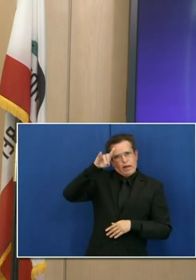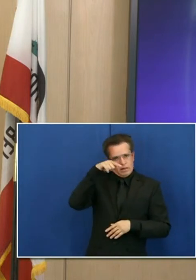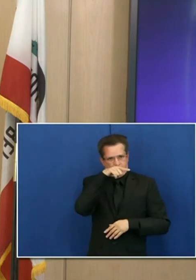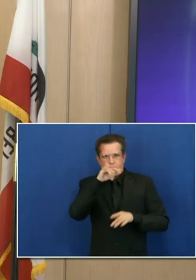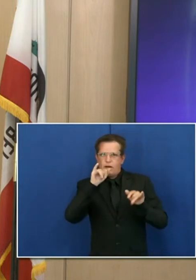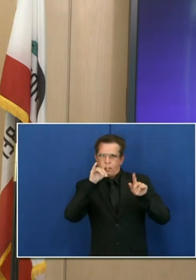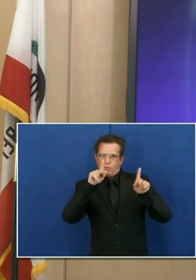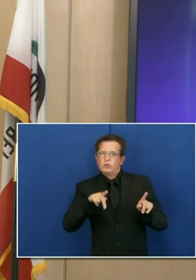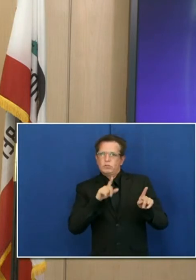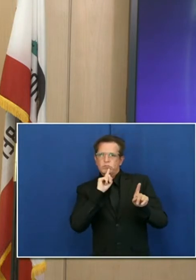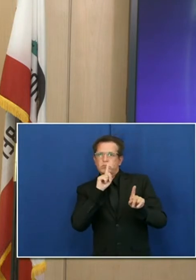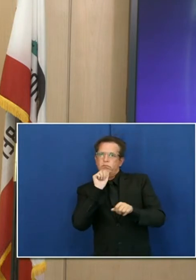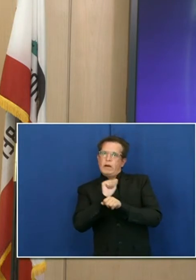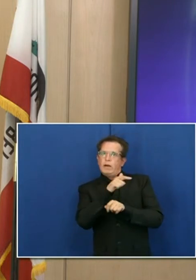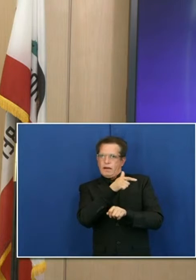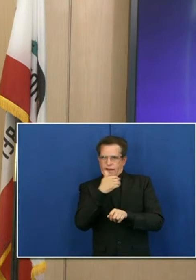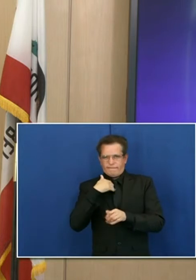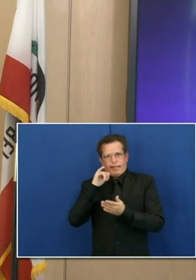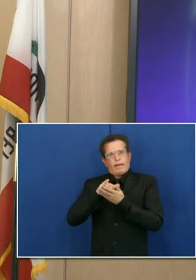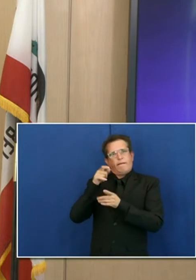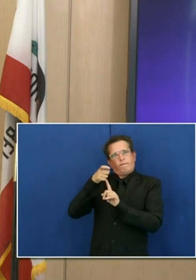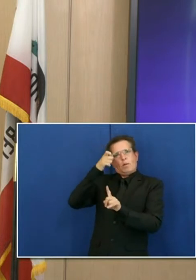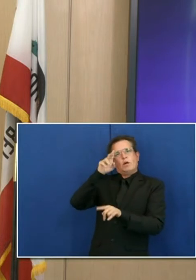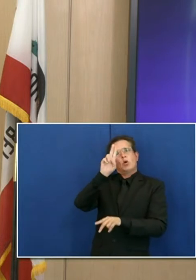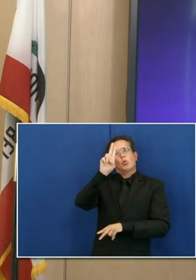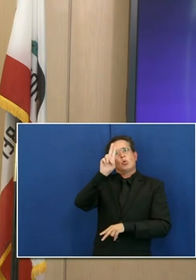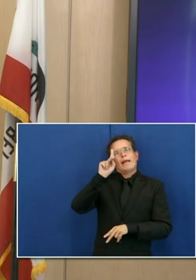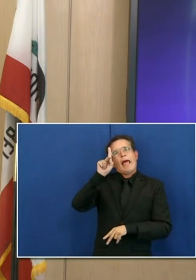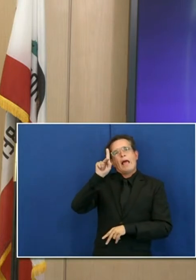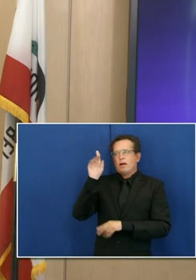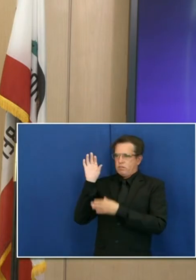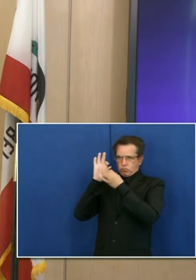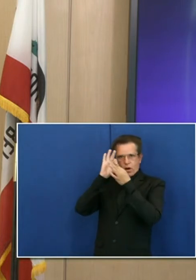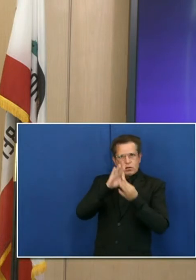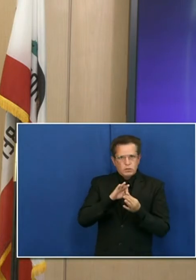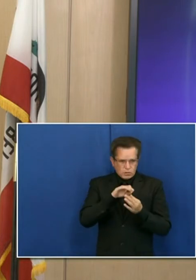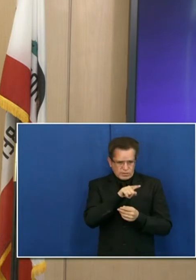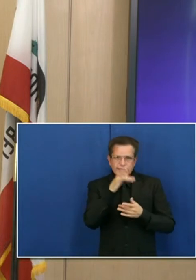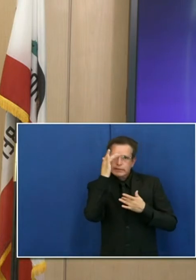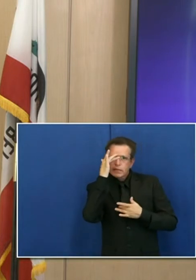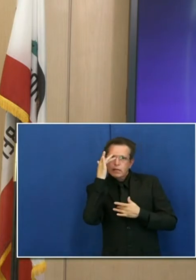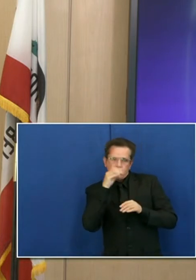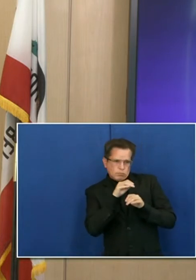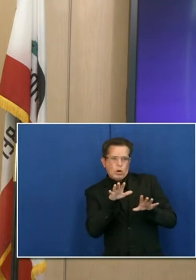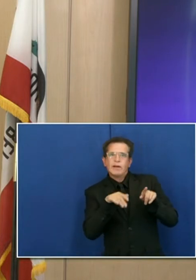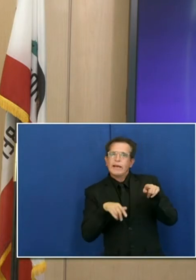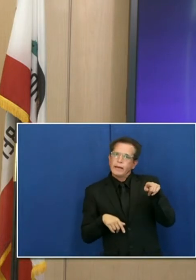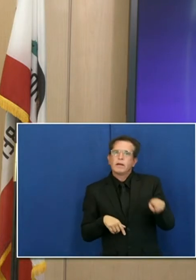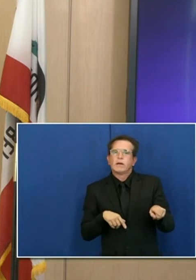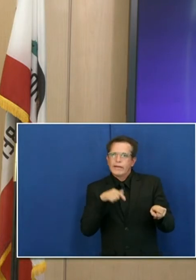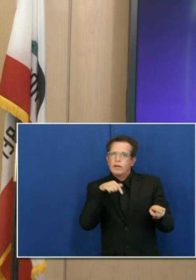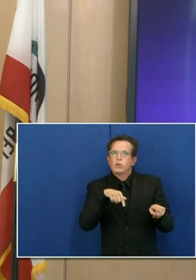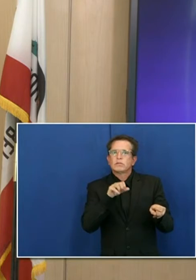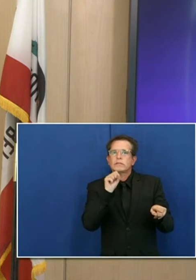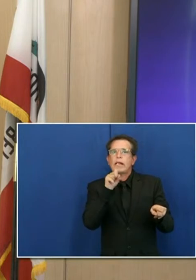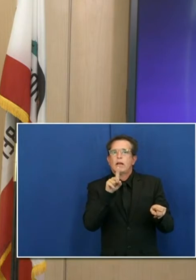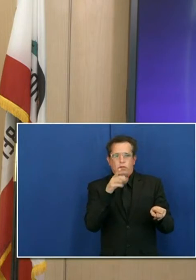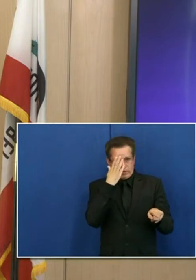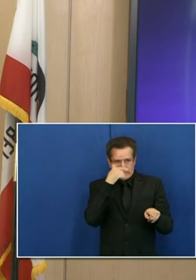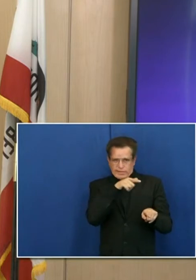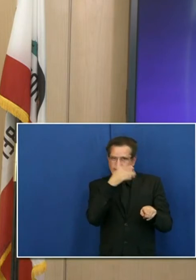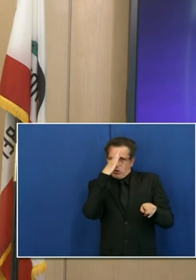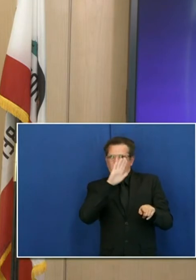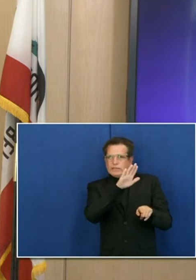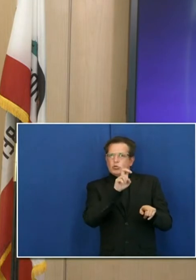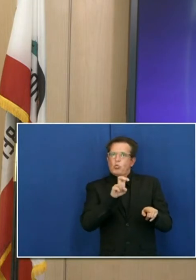individual does in fact have the UK variant strain of COVID-19. Because there is no travel